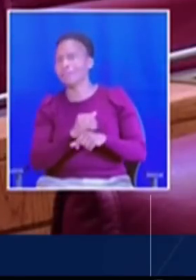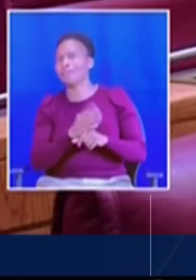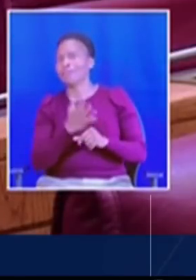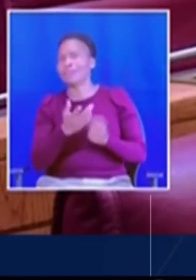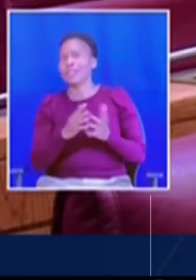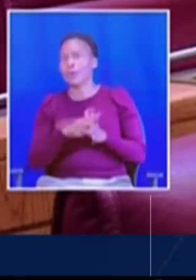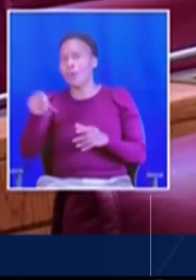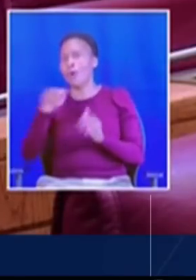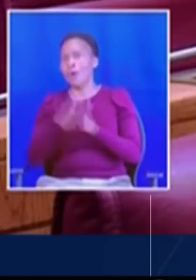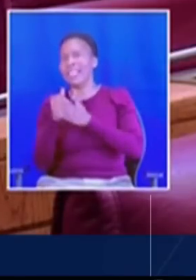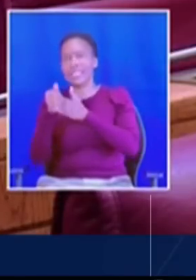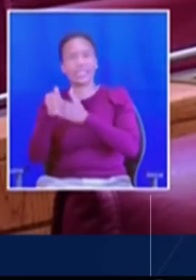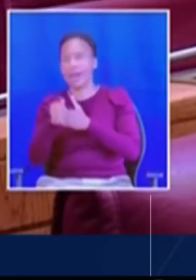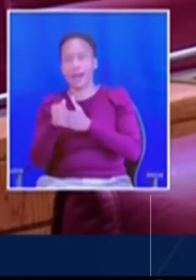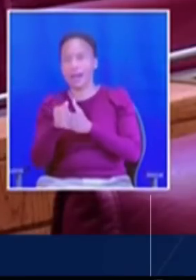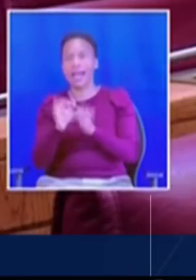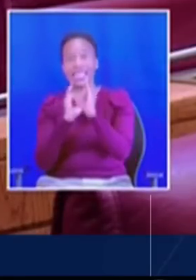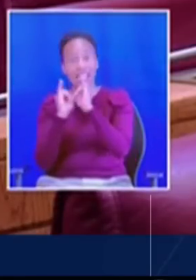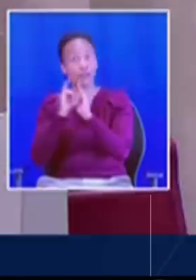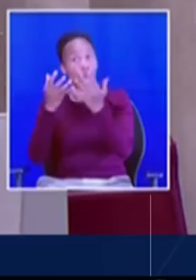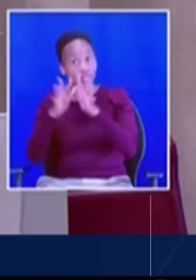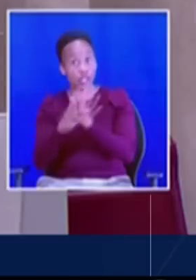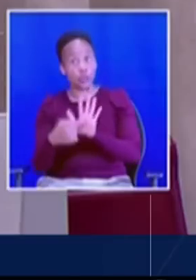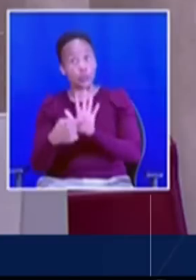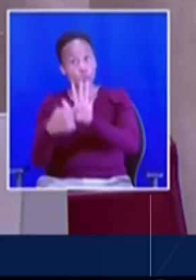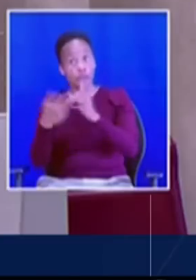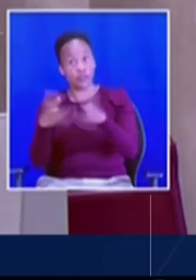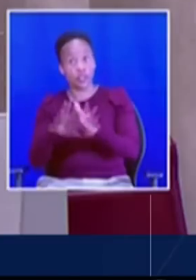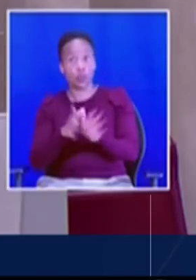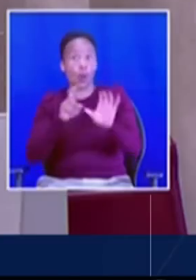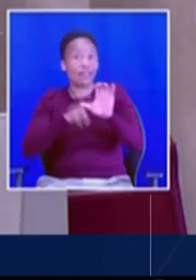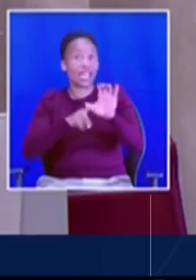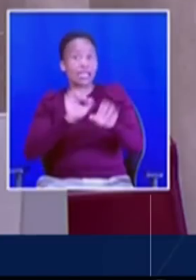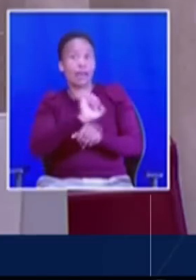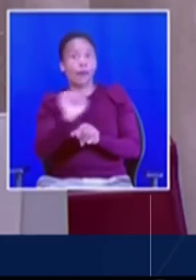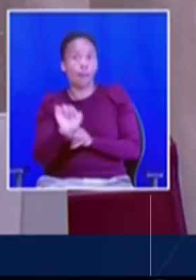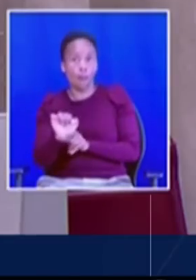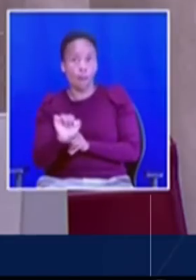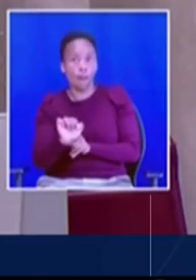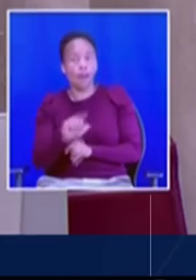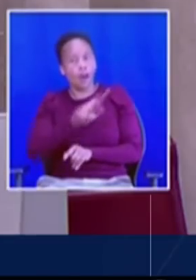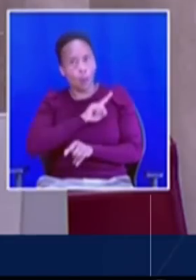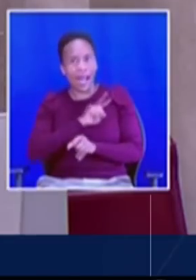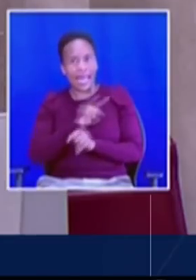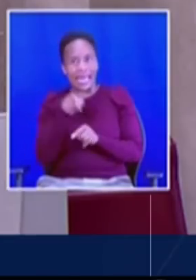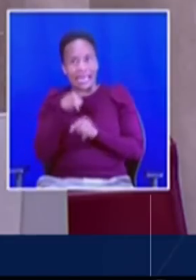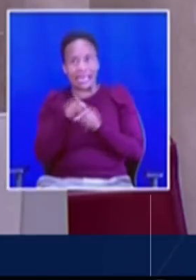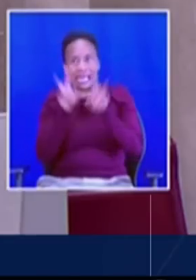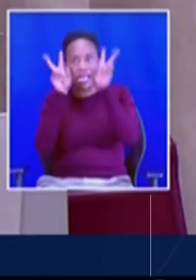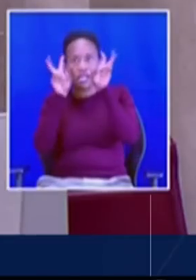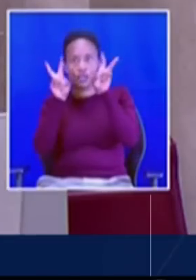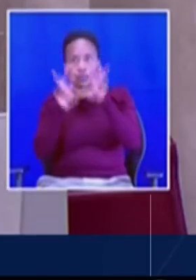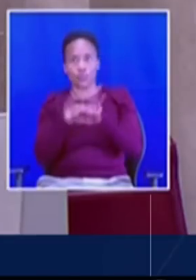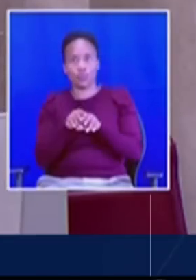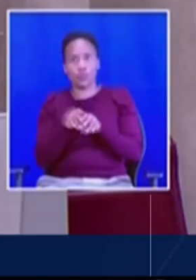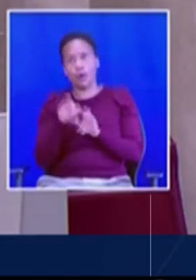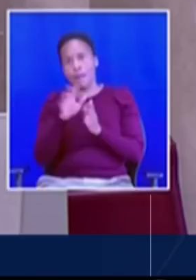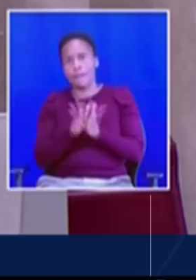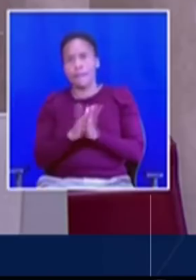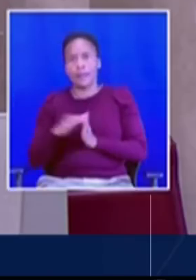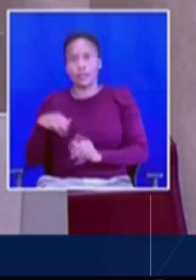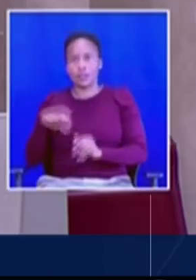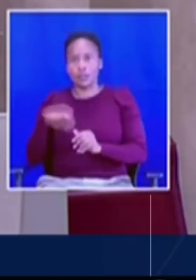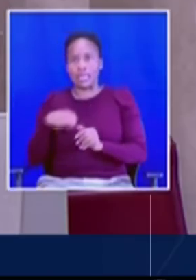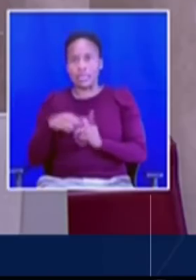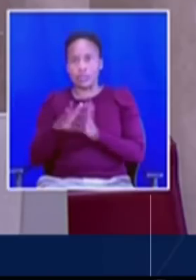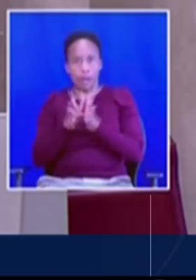interviewed, they had to show their qualifications, because we do take the issue of municipalities very seriously. And that's